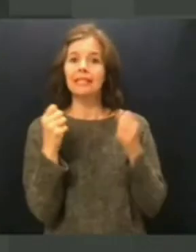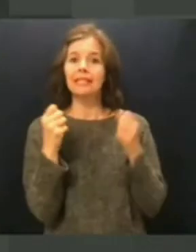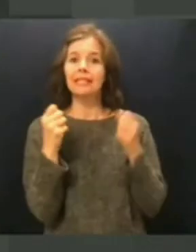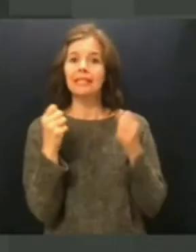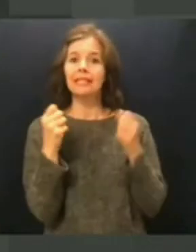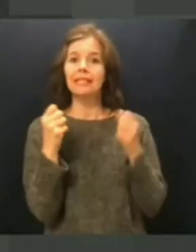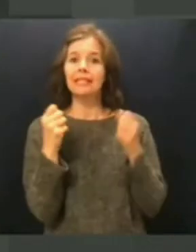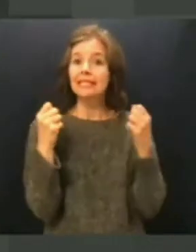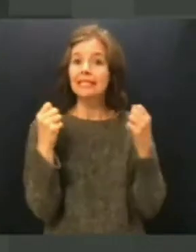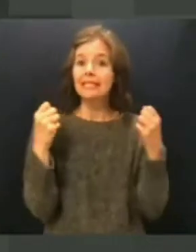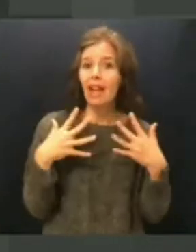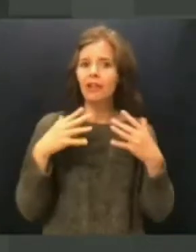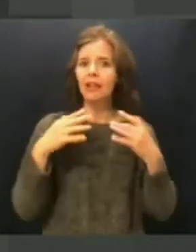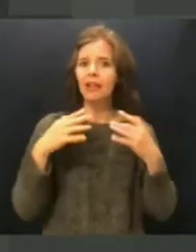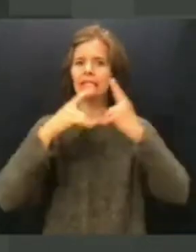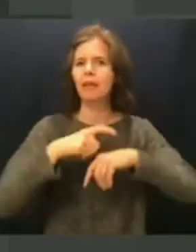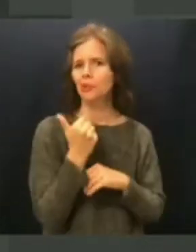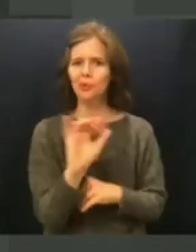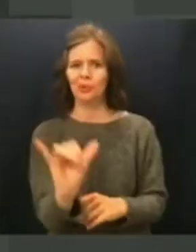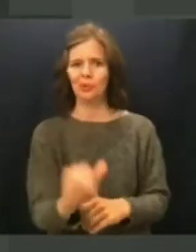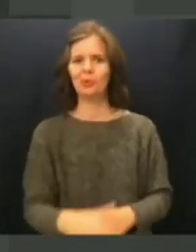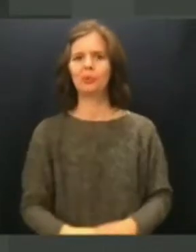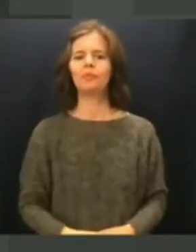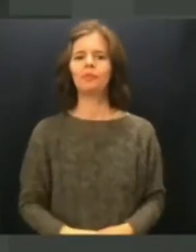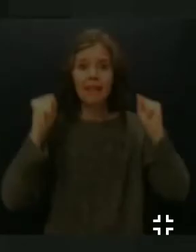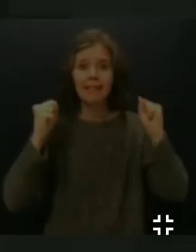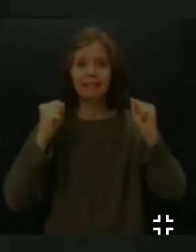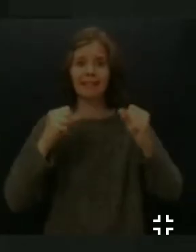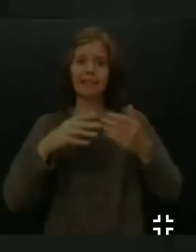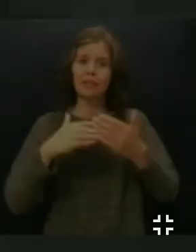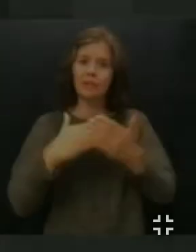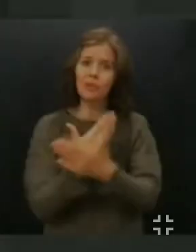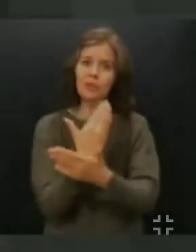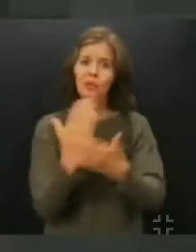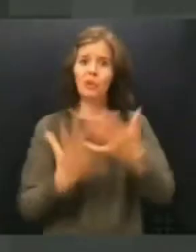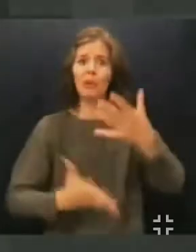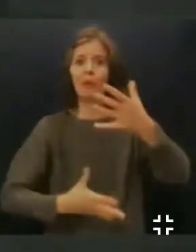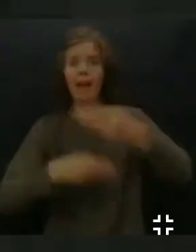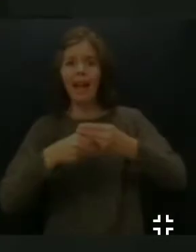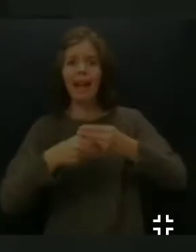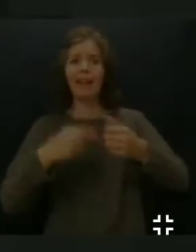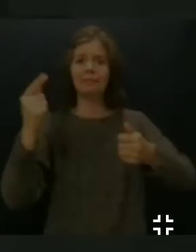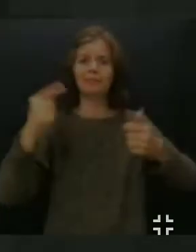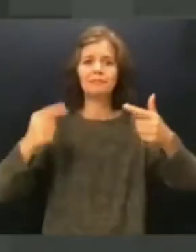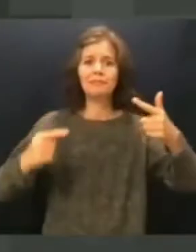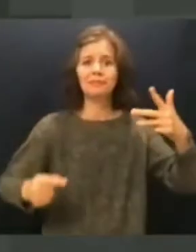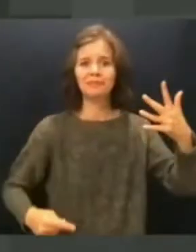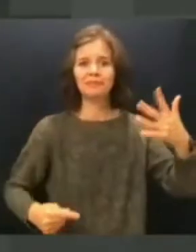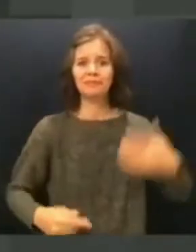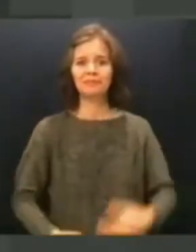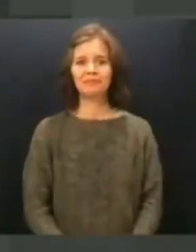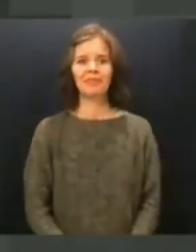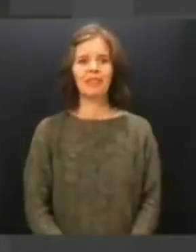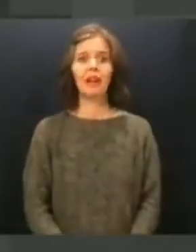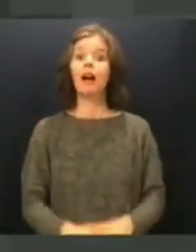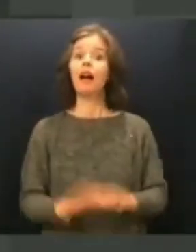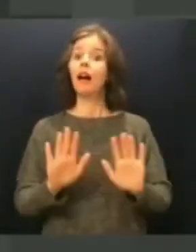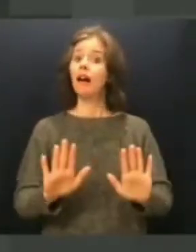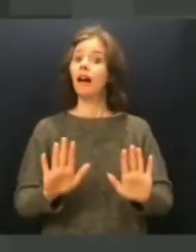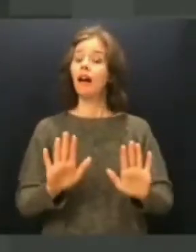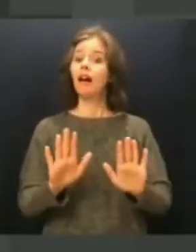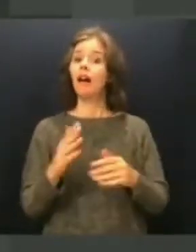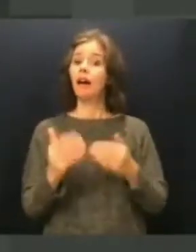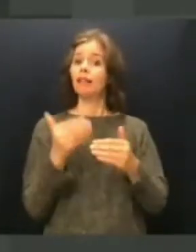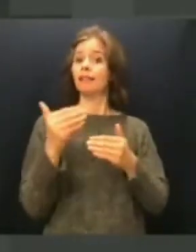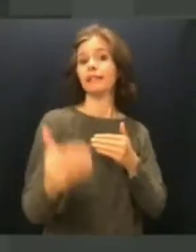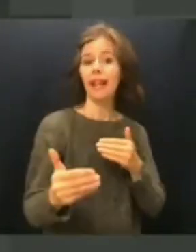Amazing. Yes, definitely. Well, we have another segment full of even more cave updates later